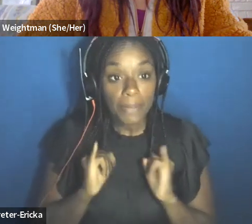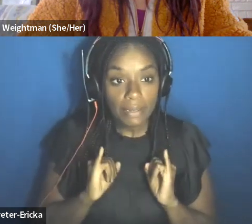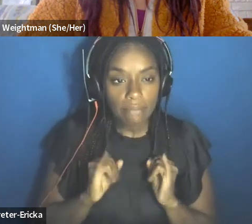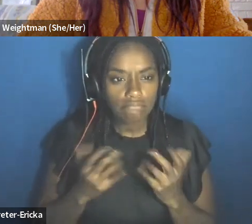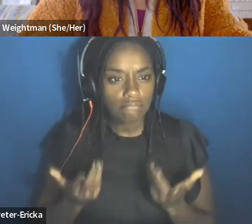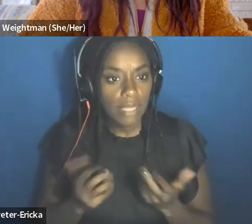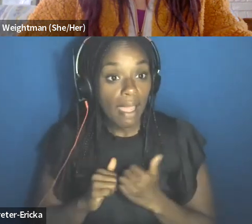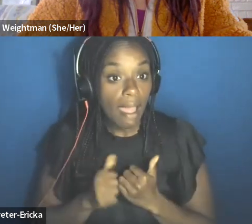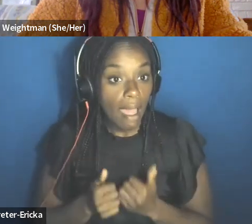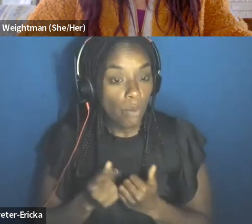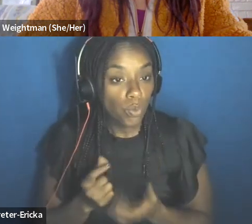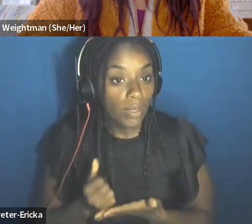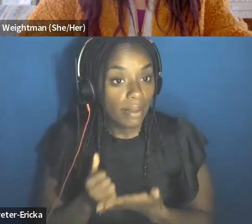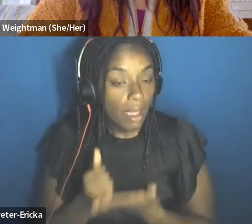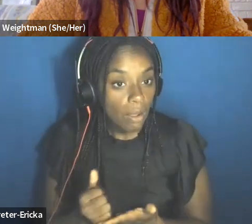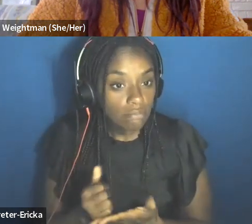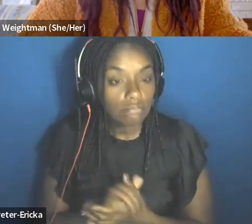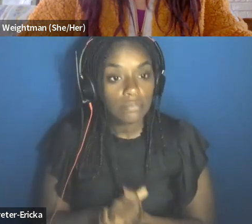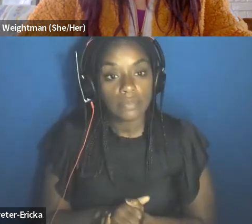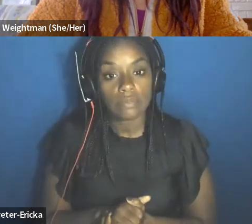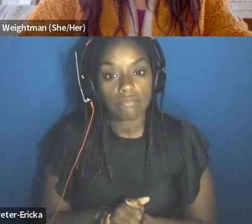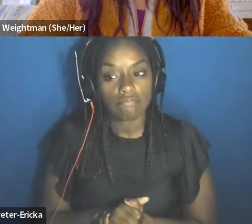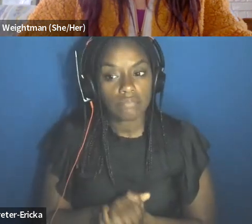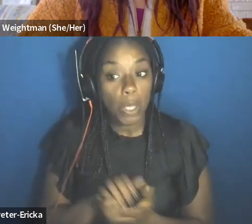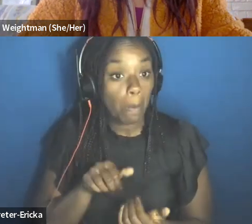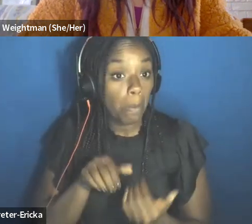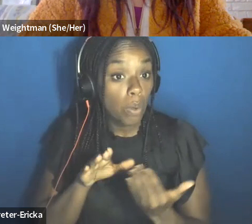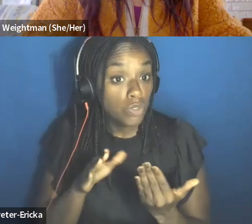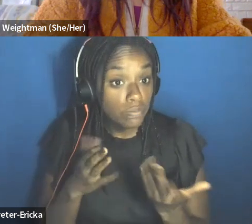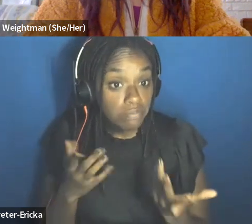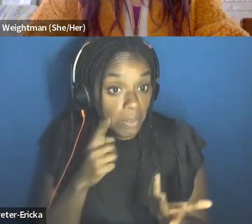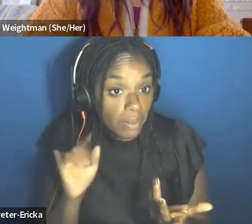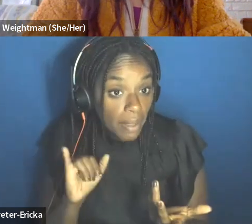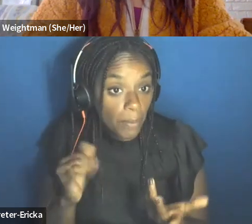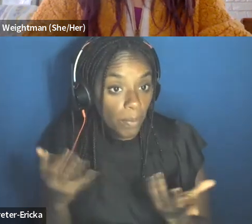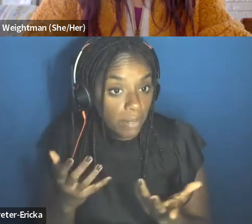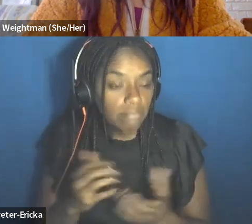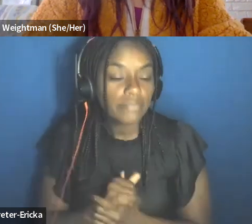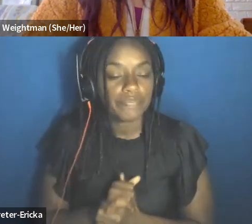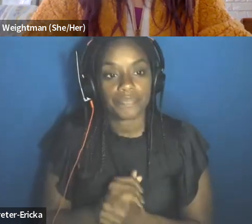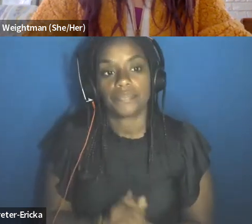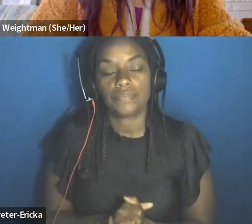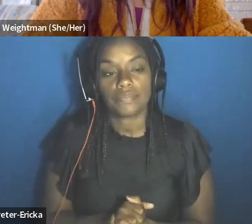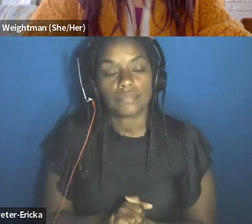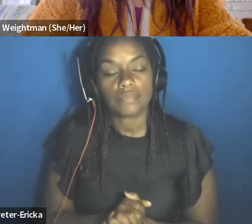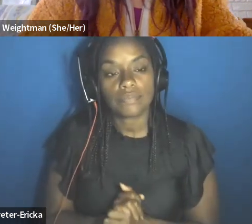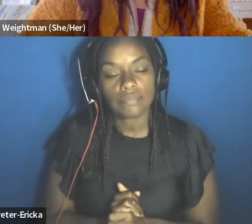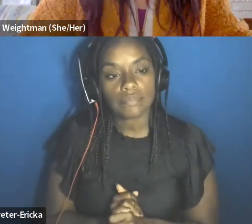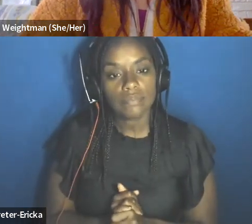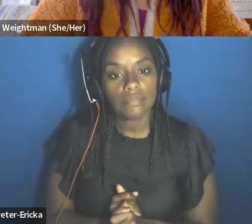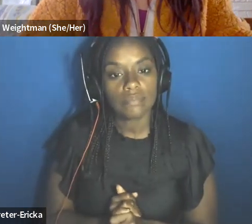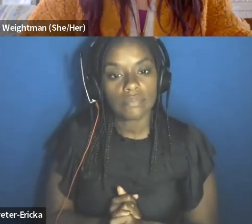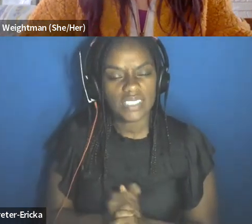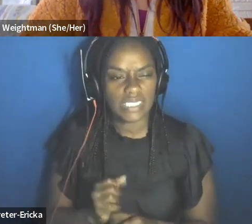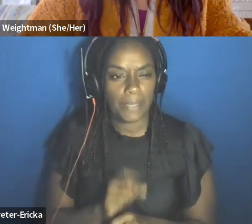how you can help and what approach you could take in order to ensure that your child or